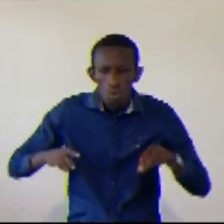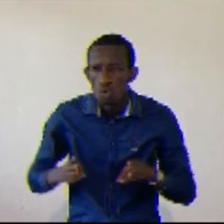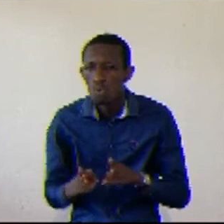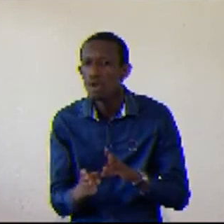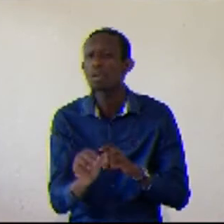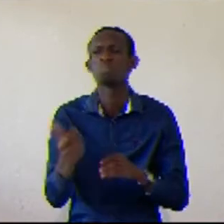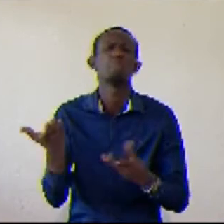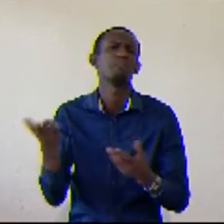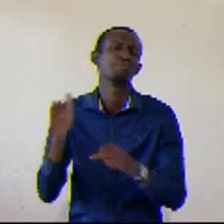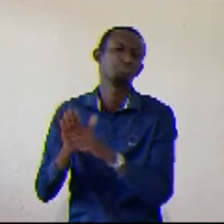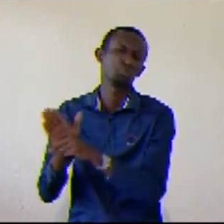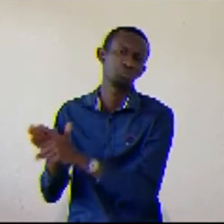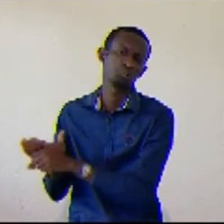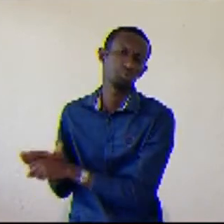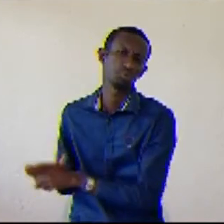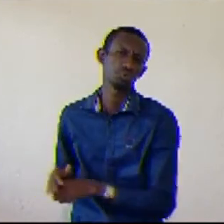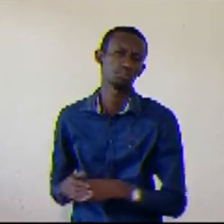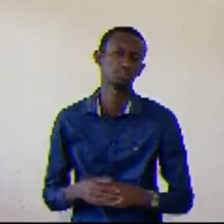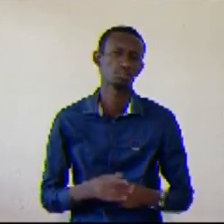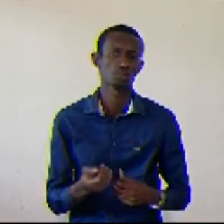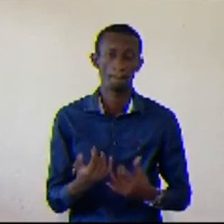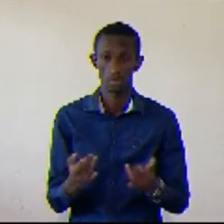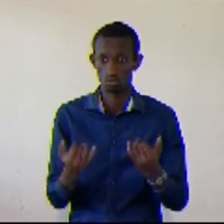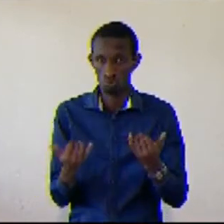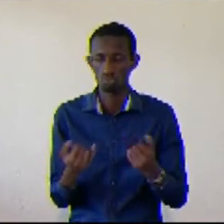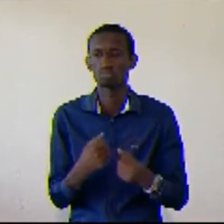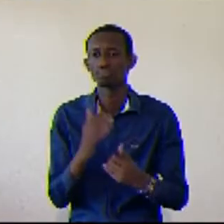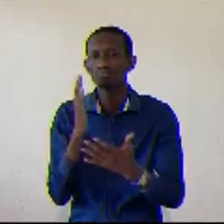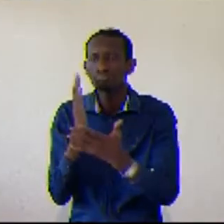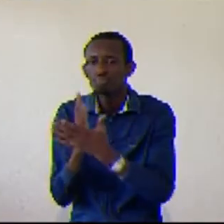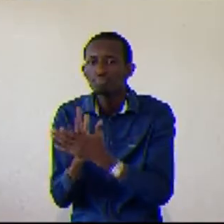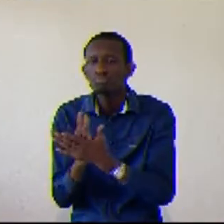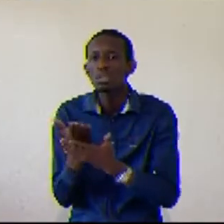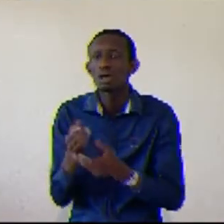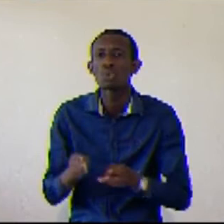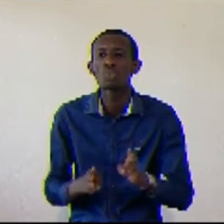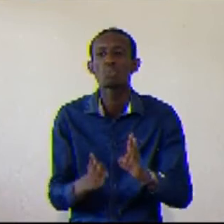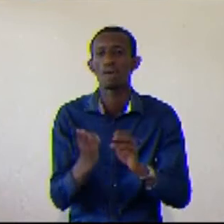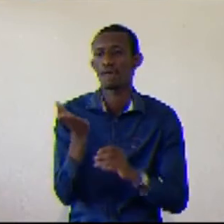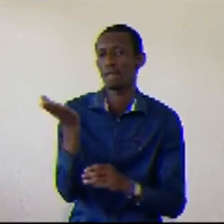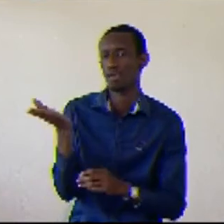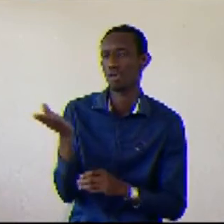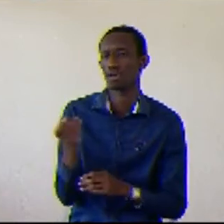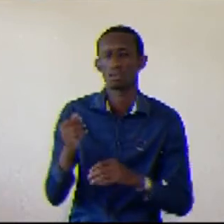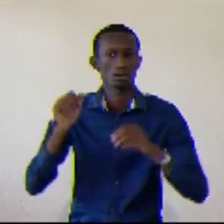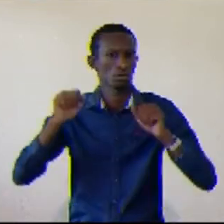many, but this moment, we are going to stop at this method. You may need an